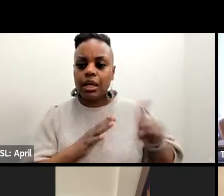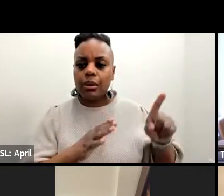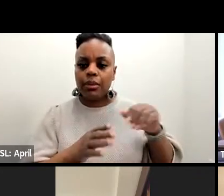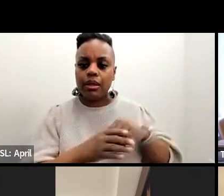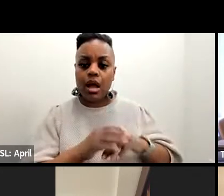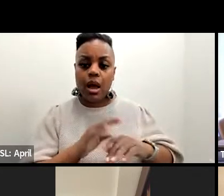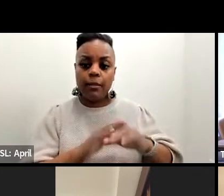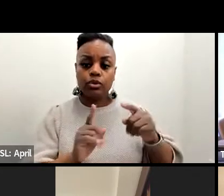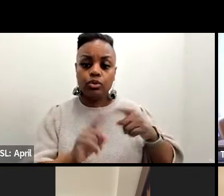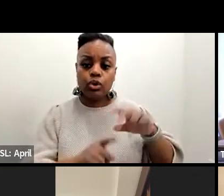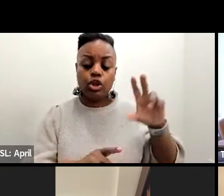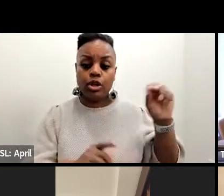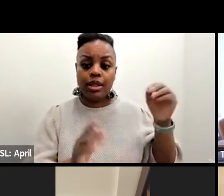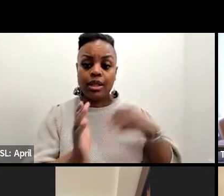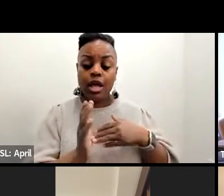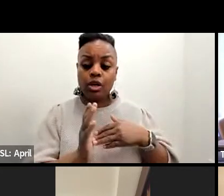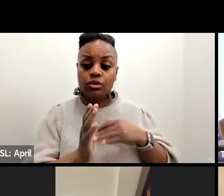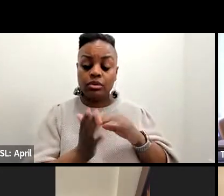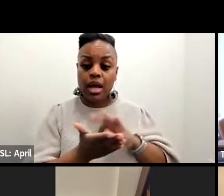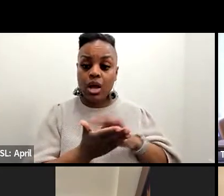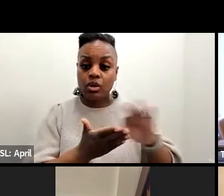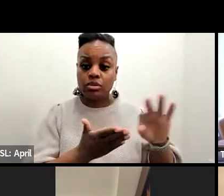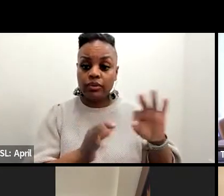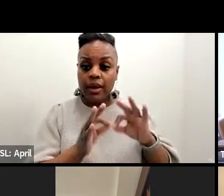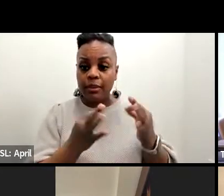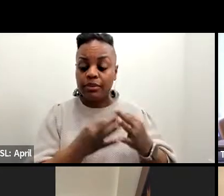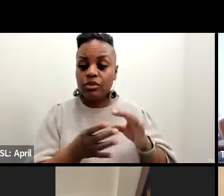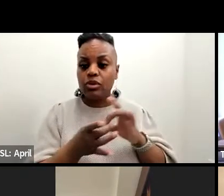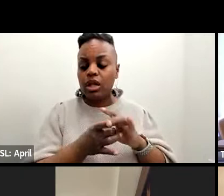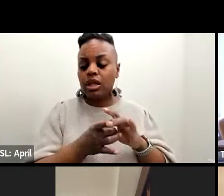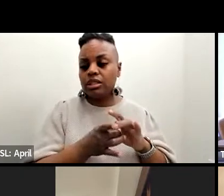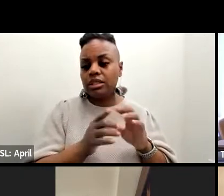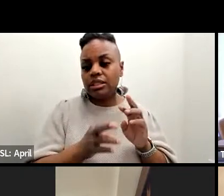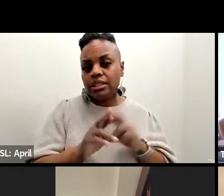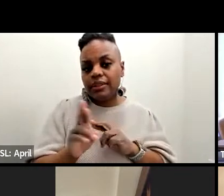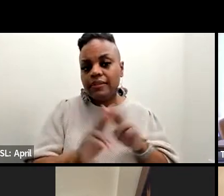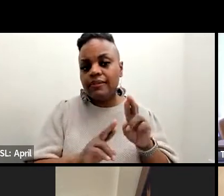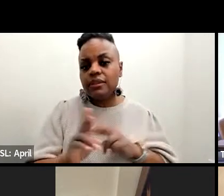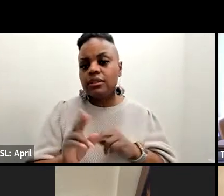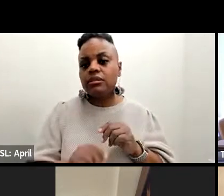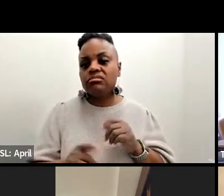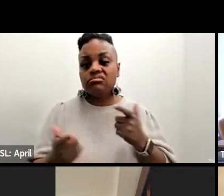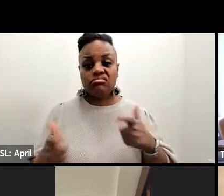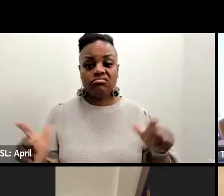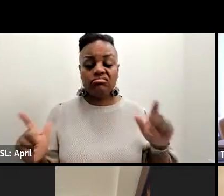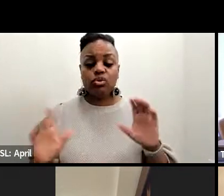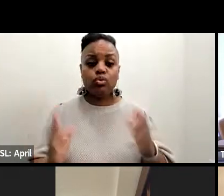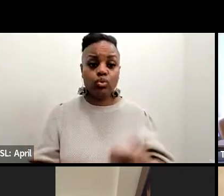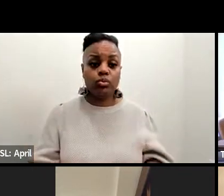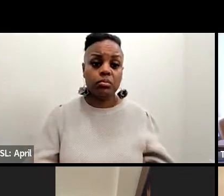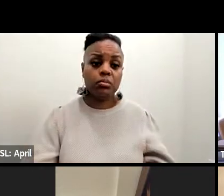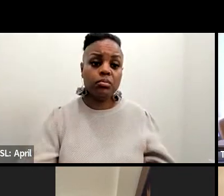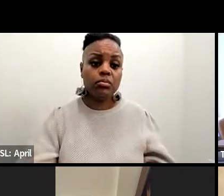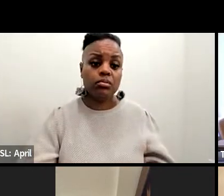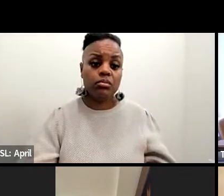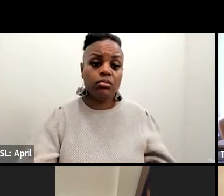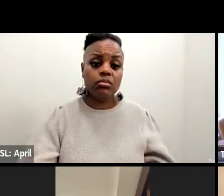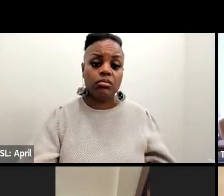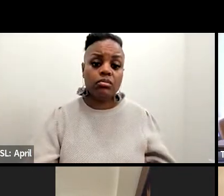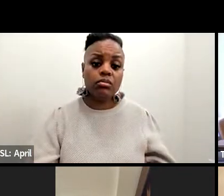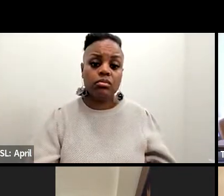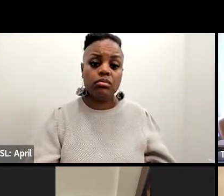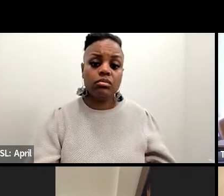the families and kind of relatives. So that's a large group. I think, again, also this